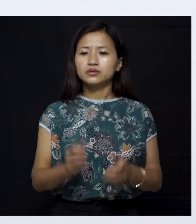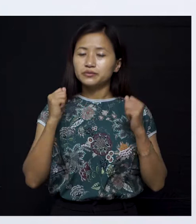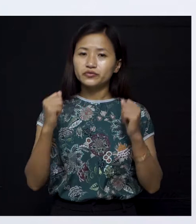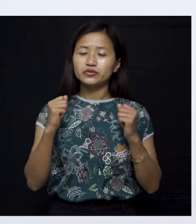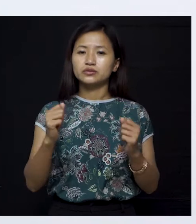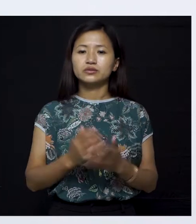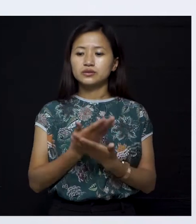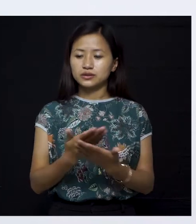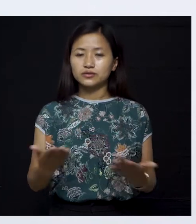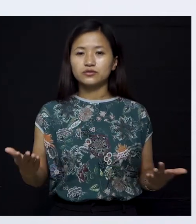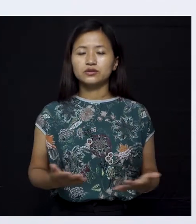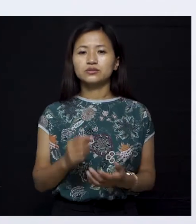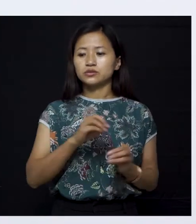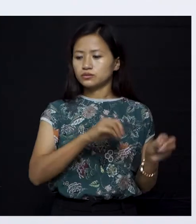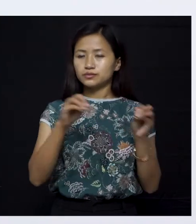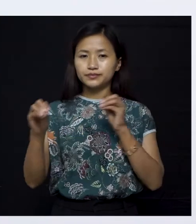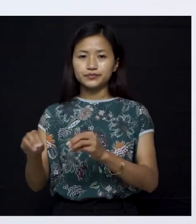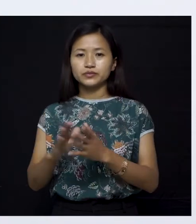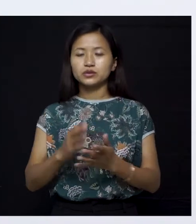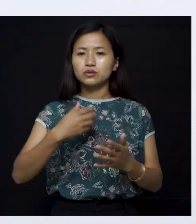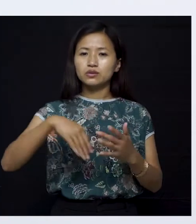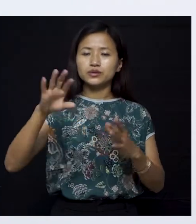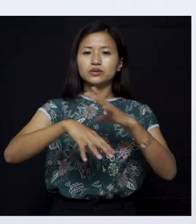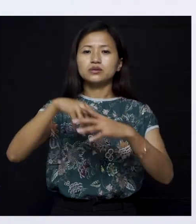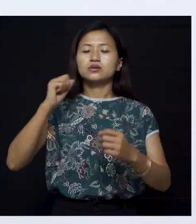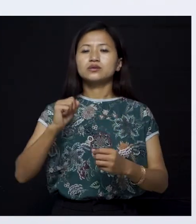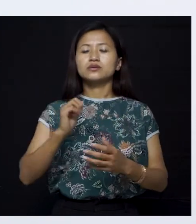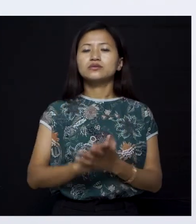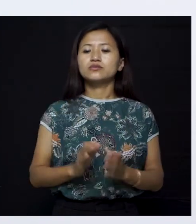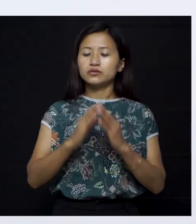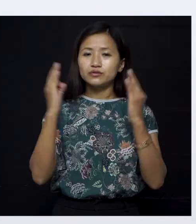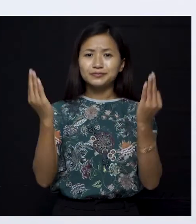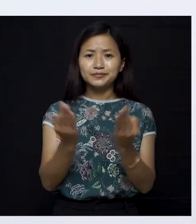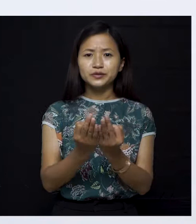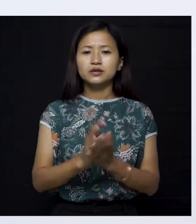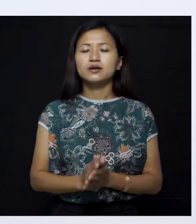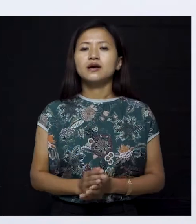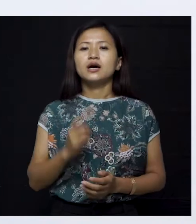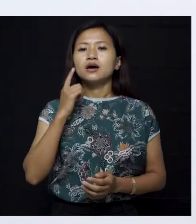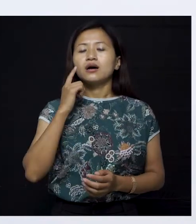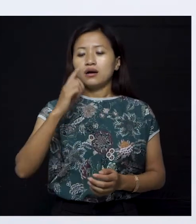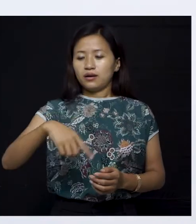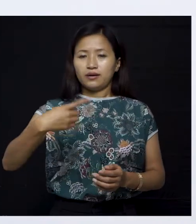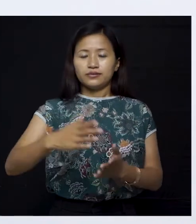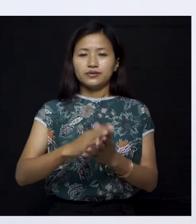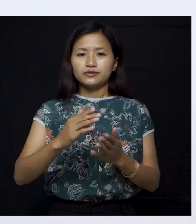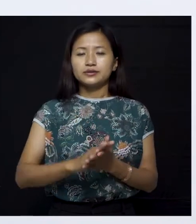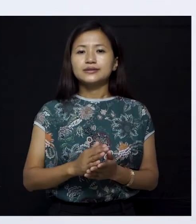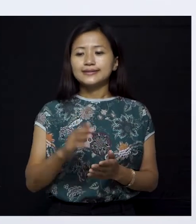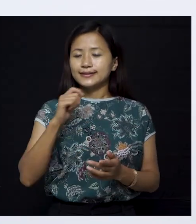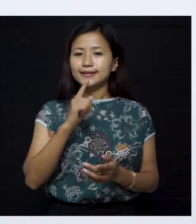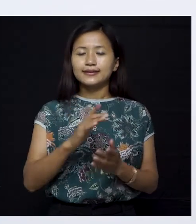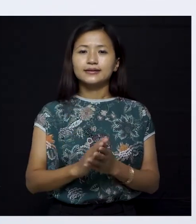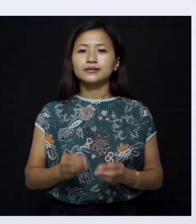difficult thing for him to move. He is going out because he needs to go out for the family. And after saying that, we have even forgotten the bread,